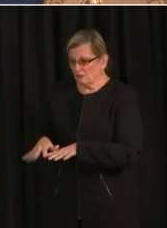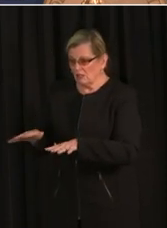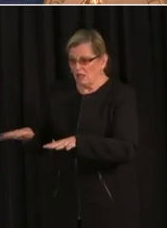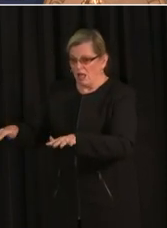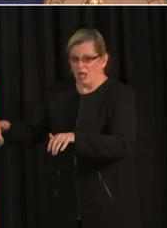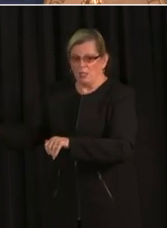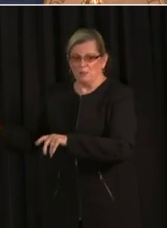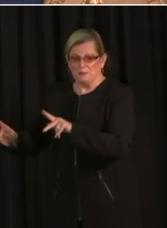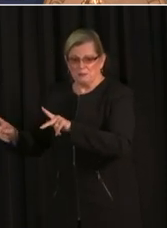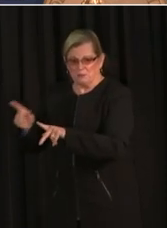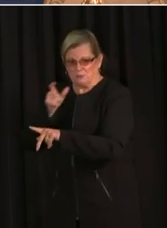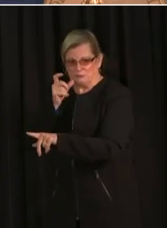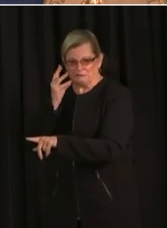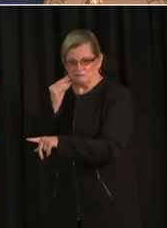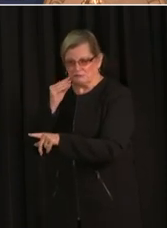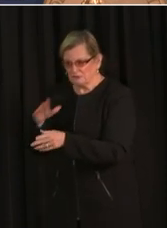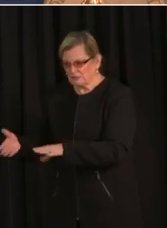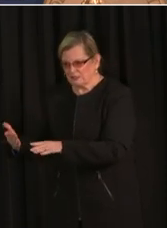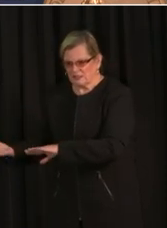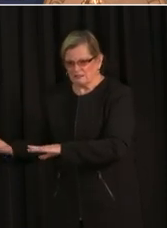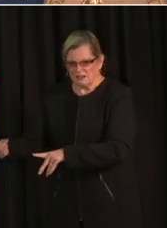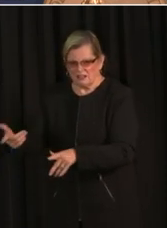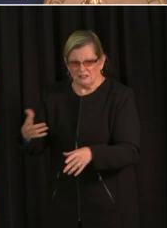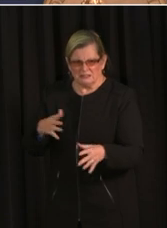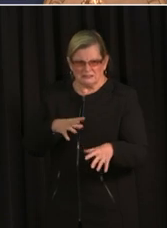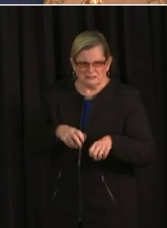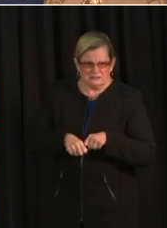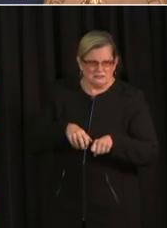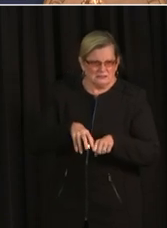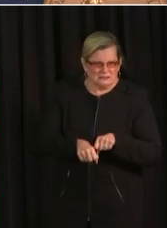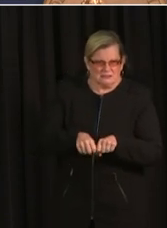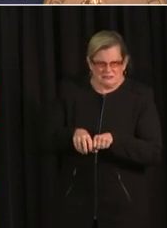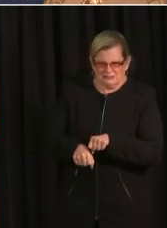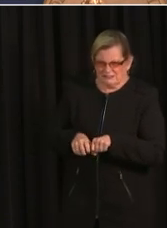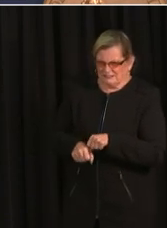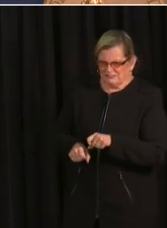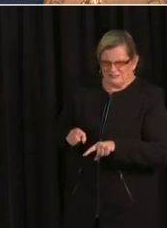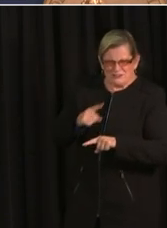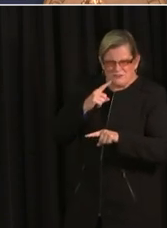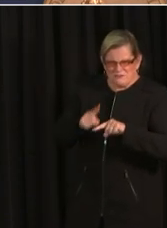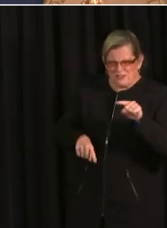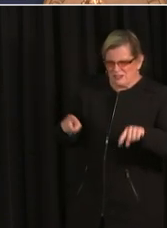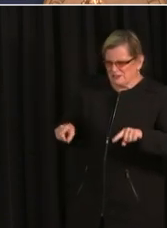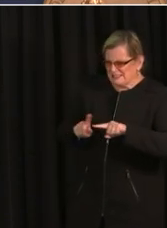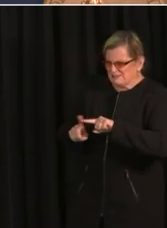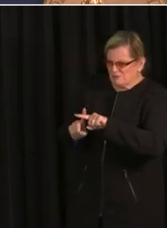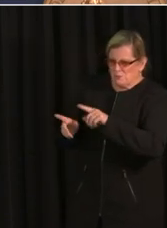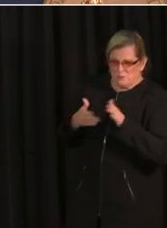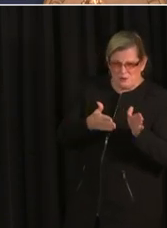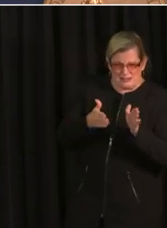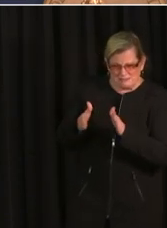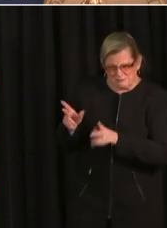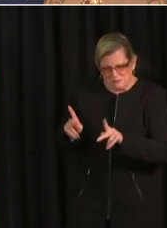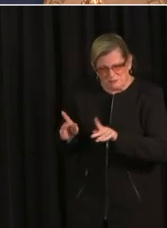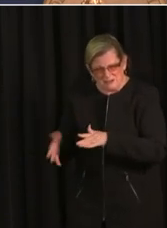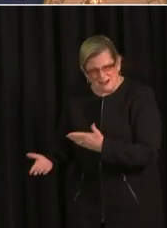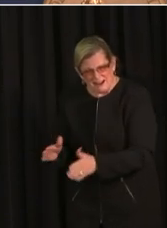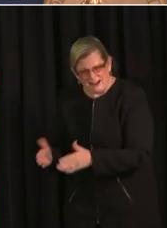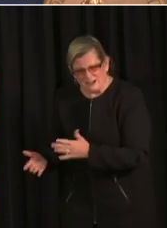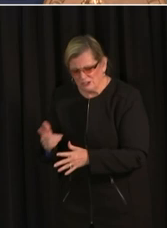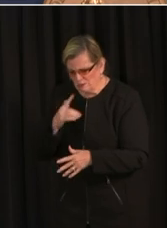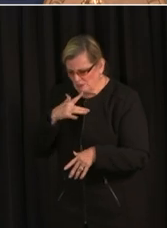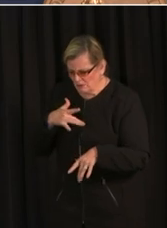loss of life in our communities, and we see it in various ways that grief and trauma